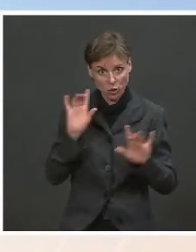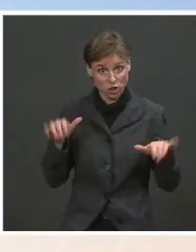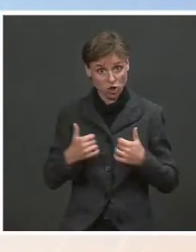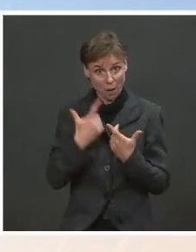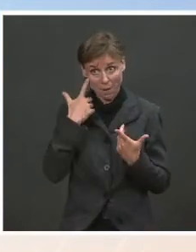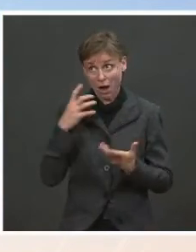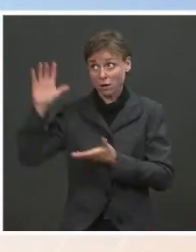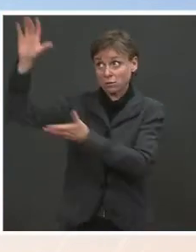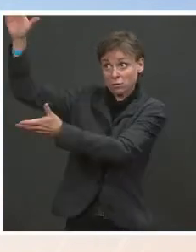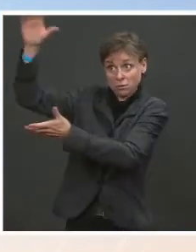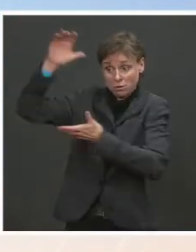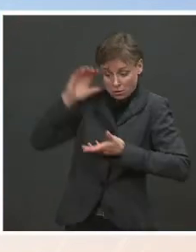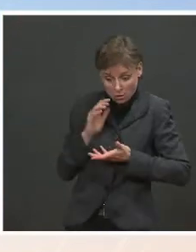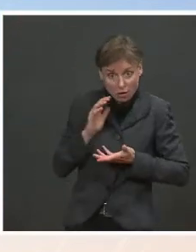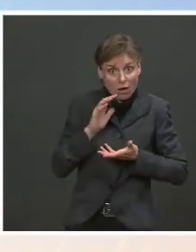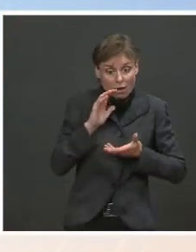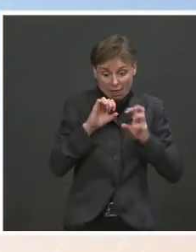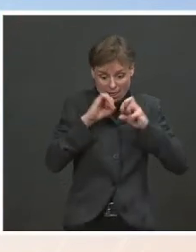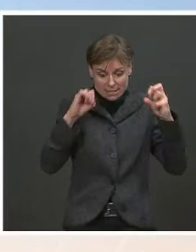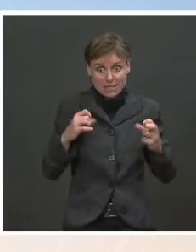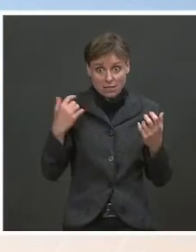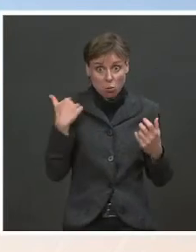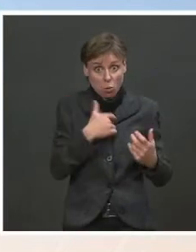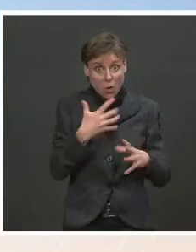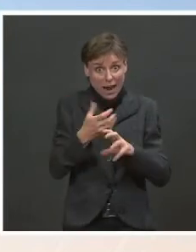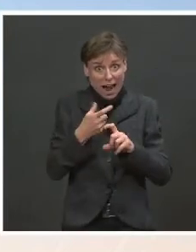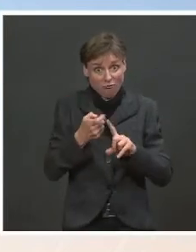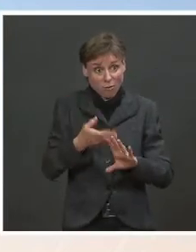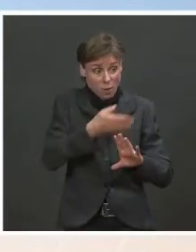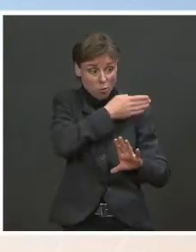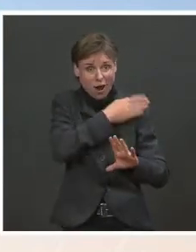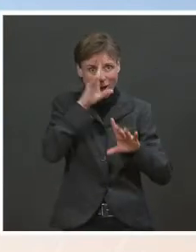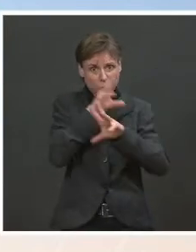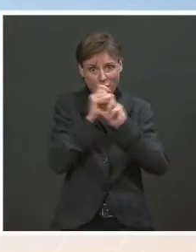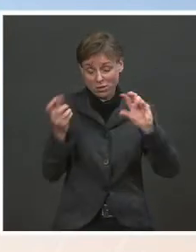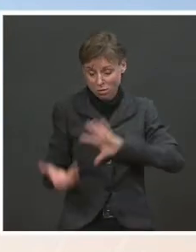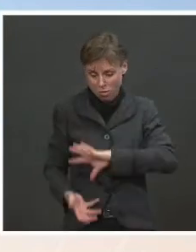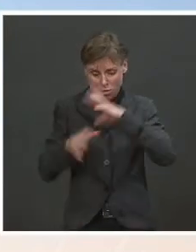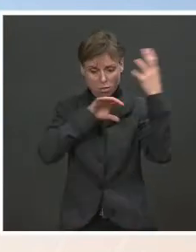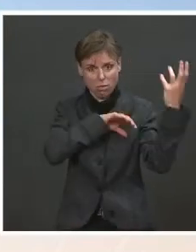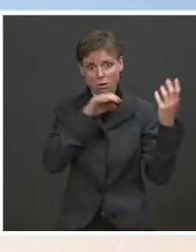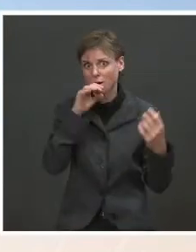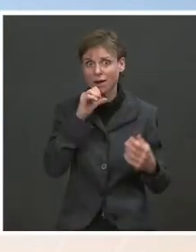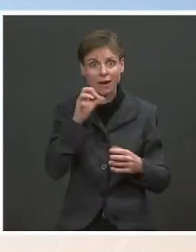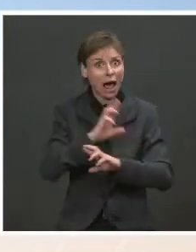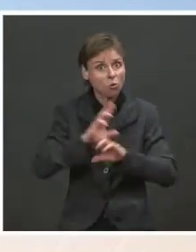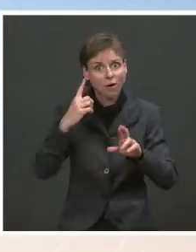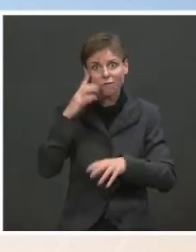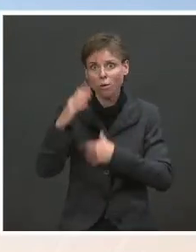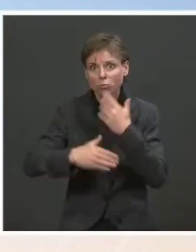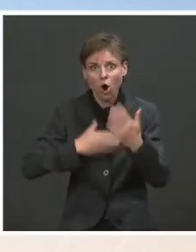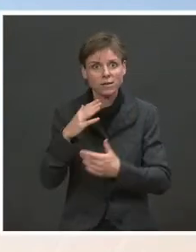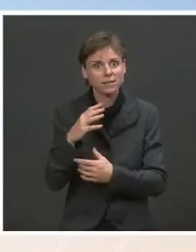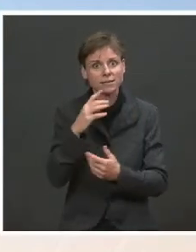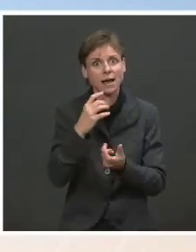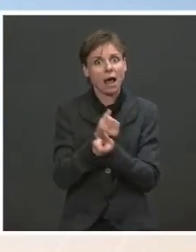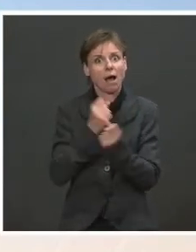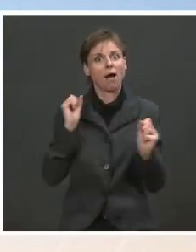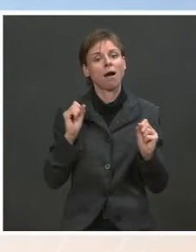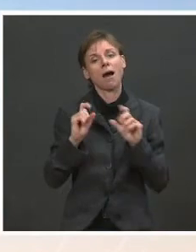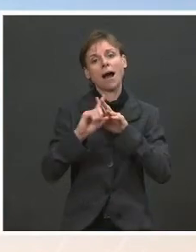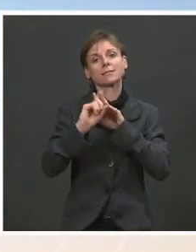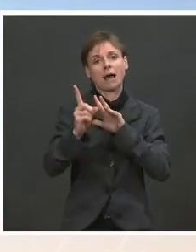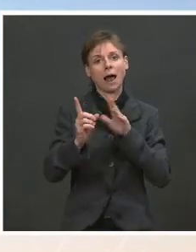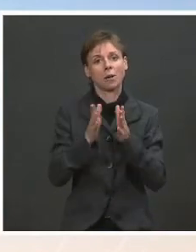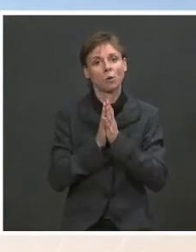dismantled system that wasn't prepared for processing asylum requests, that had left in place the